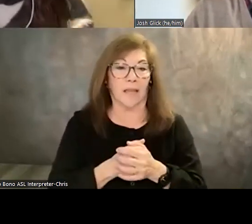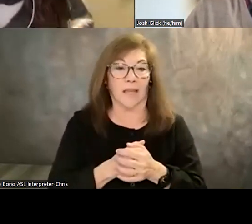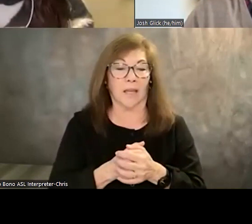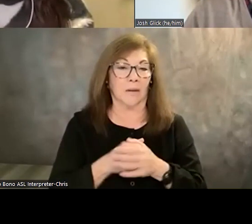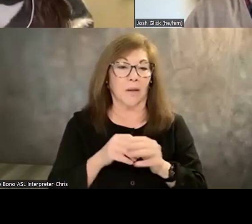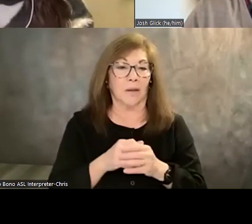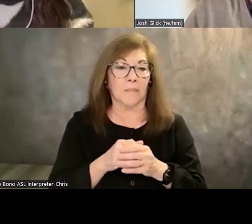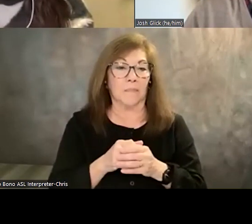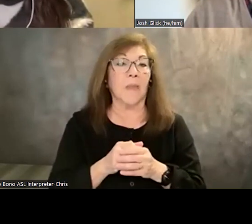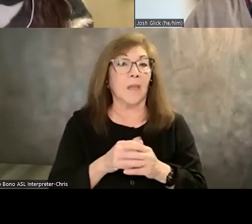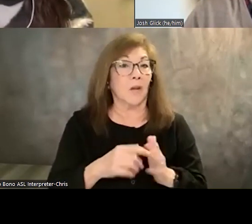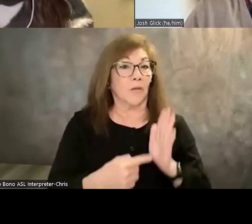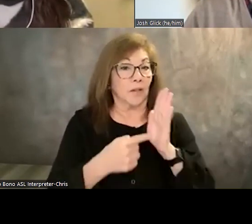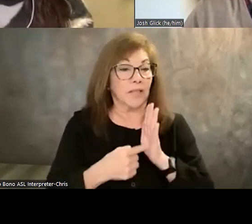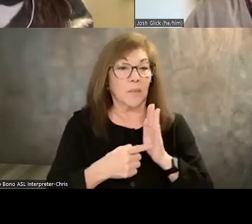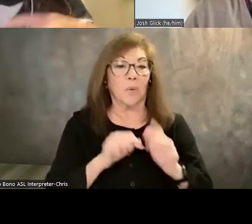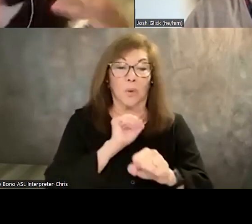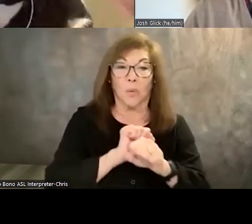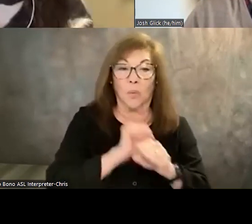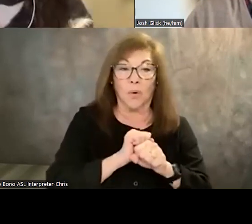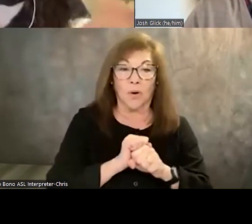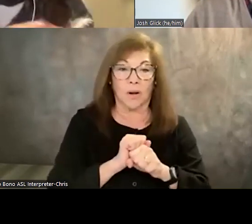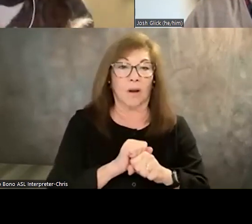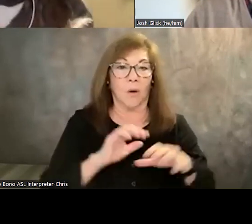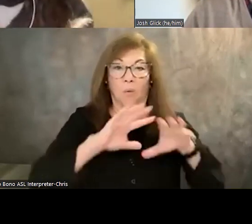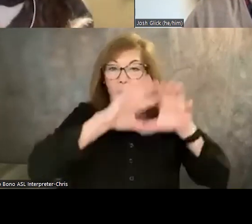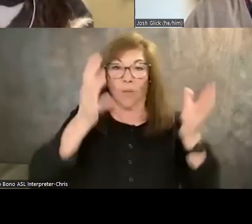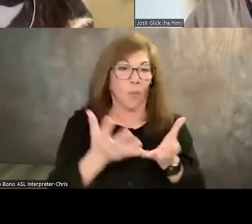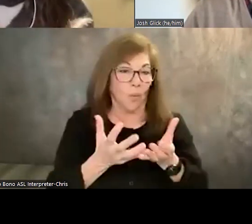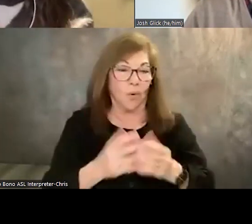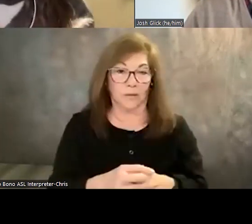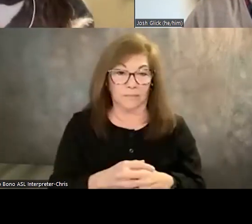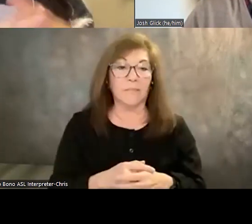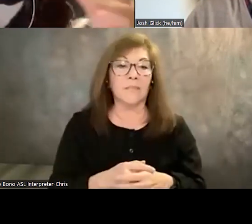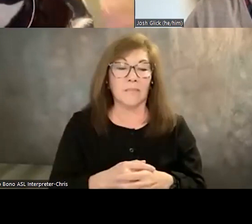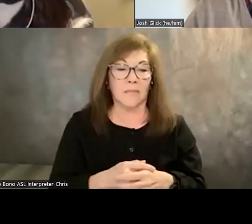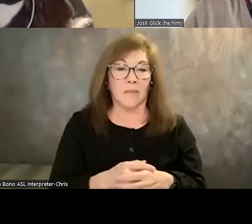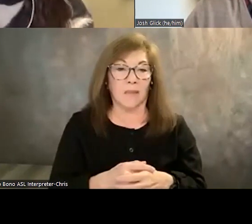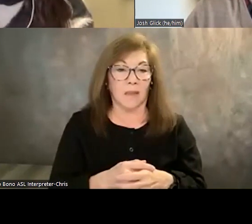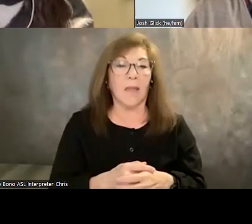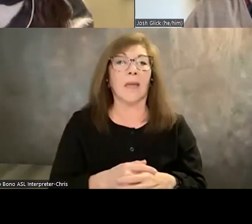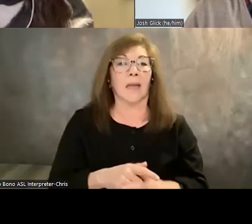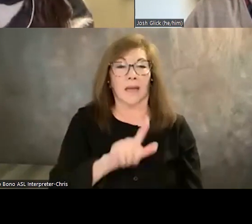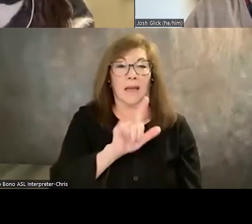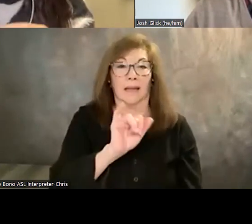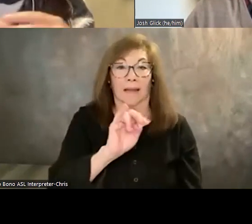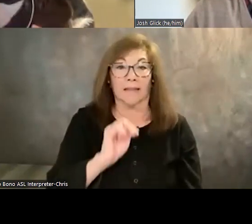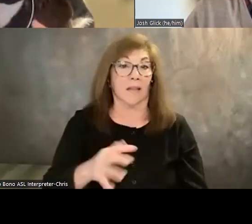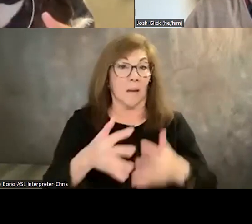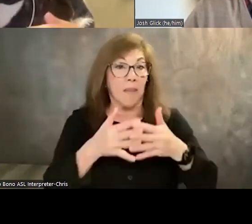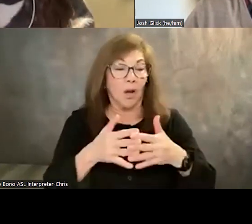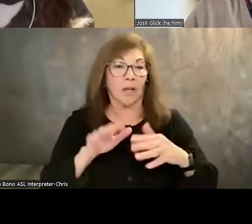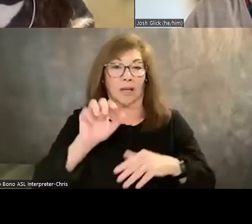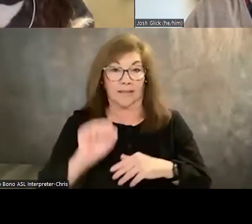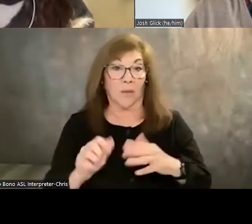litigation, for instance. And we work around the globe. So our teams are across Latin America. They are